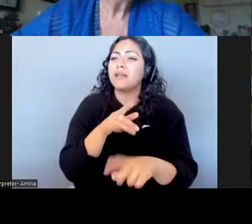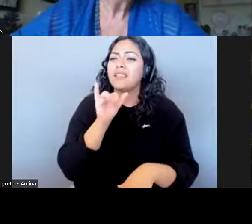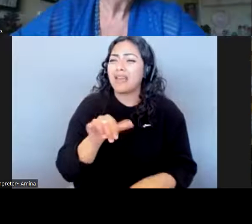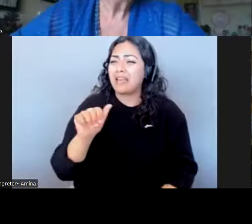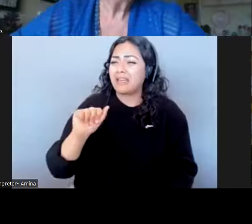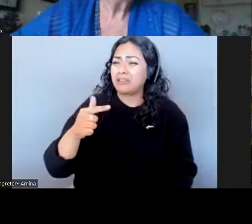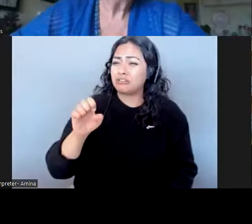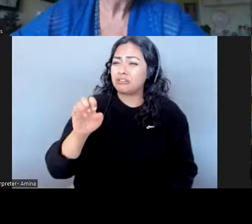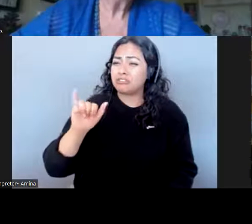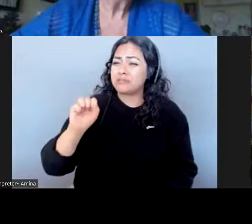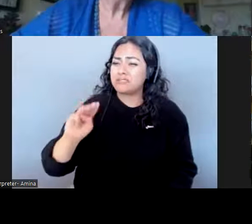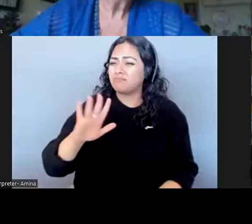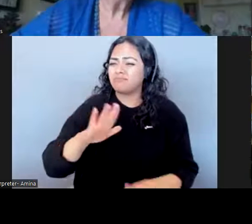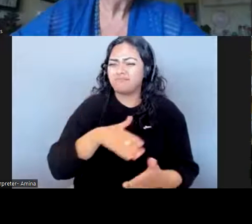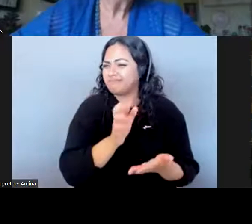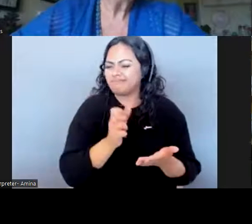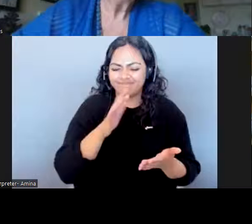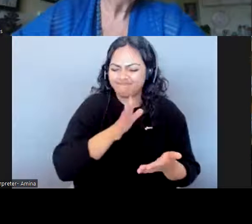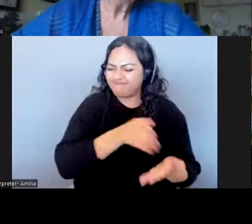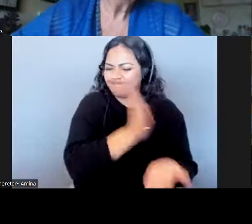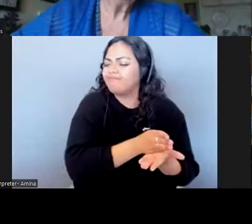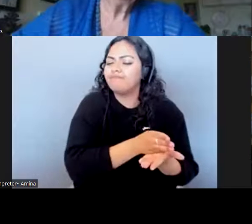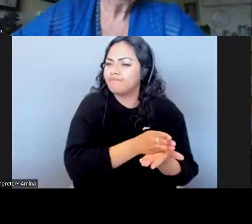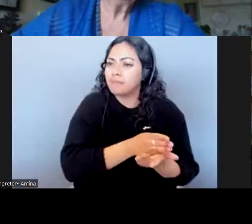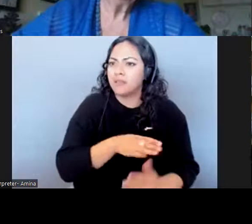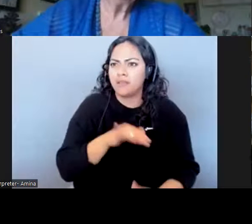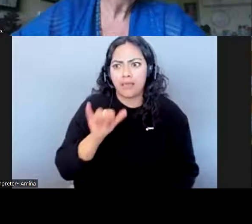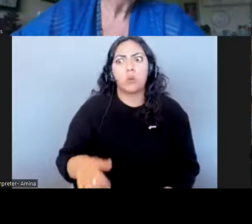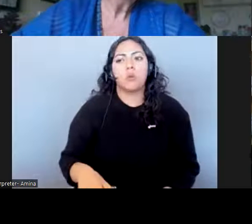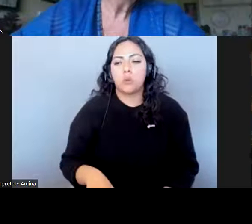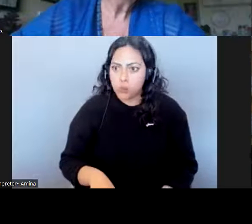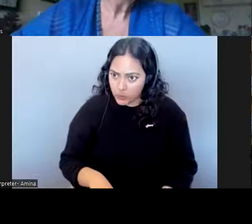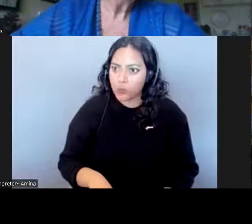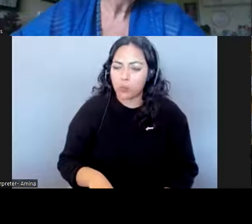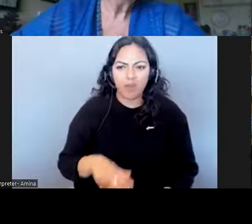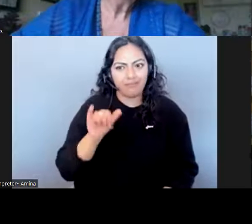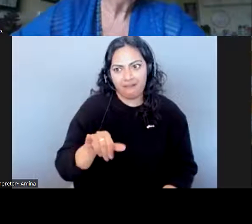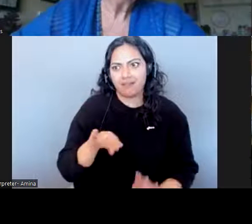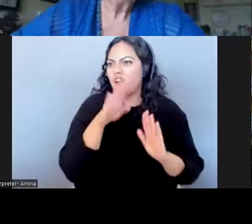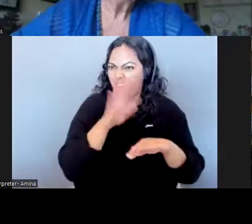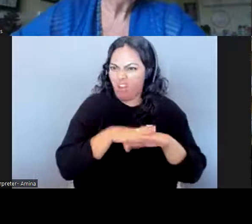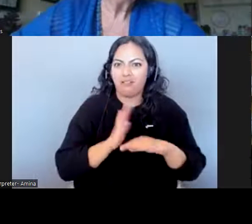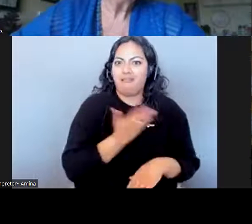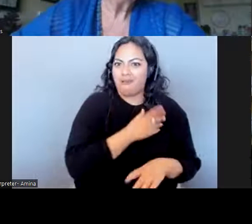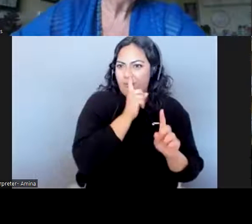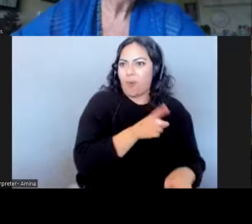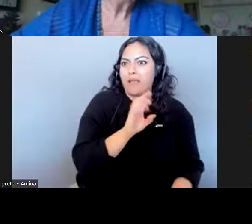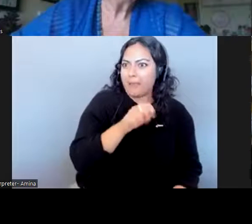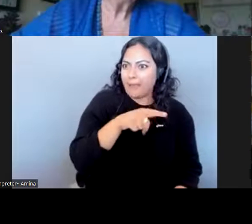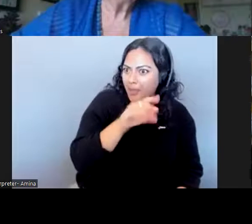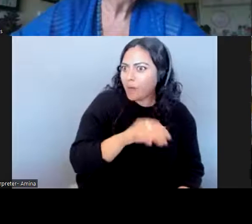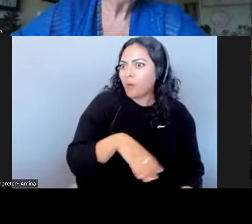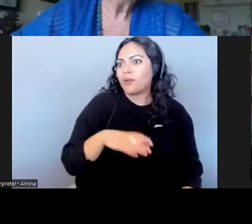that's a pretty tall order, and it's also very big on the list for CNPEA, for Elder Abuse Prevention Ontario. And